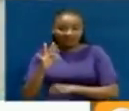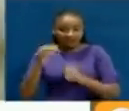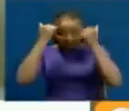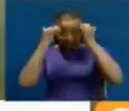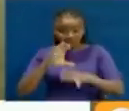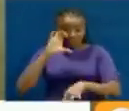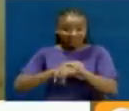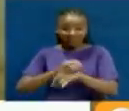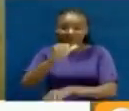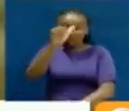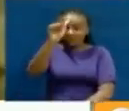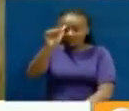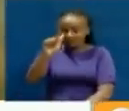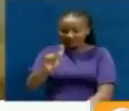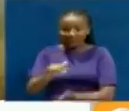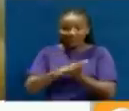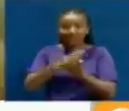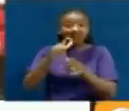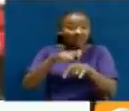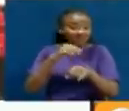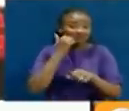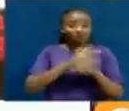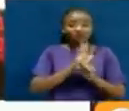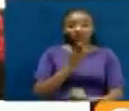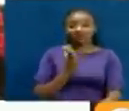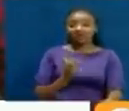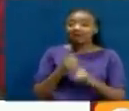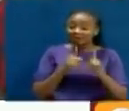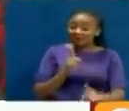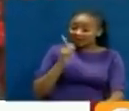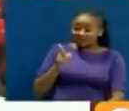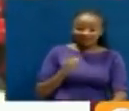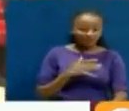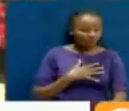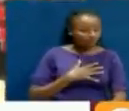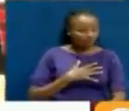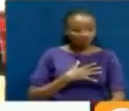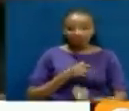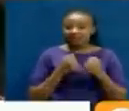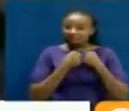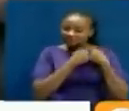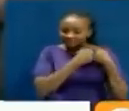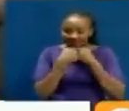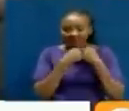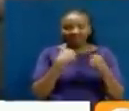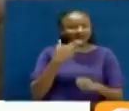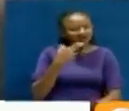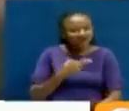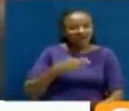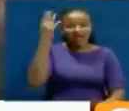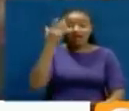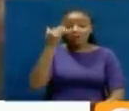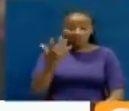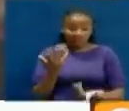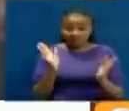A's countrywide in the midst of a pandemic. But he faced a greater disadvantage. The challenge of access